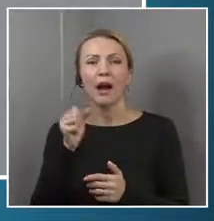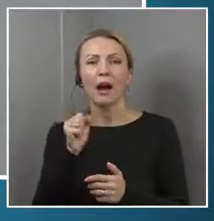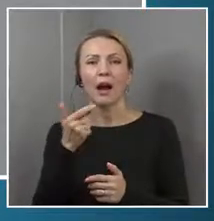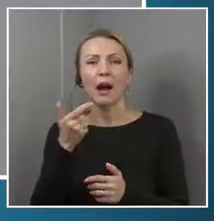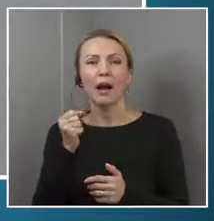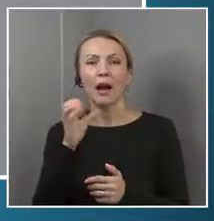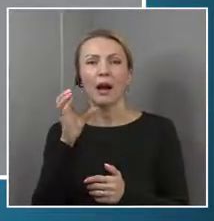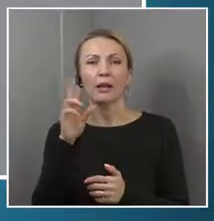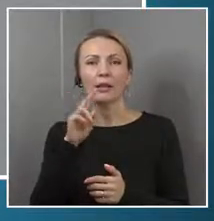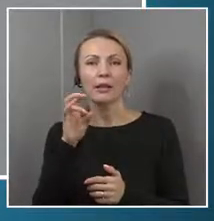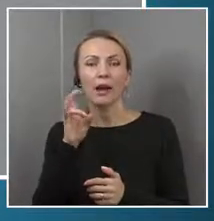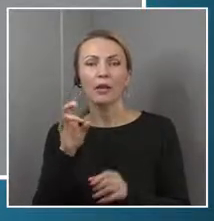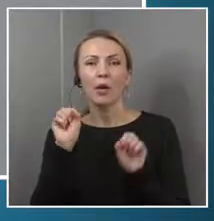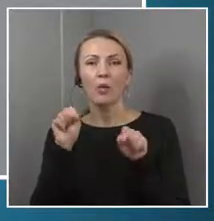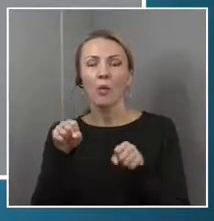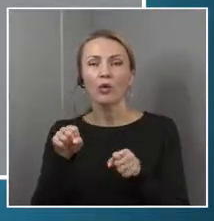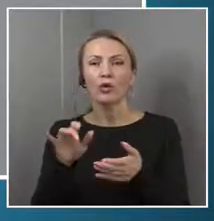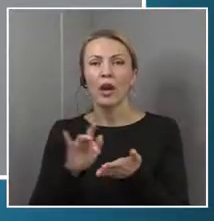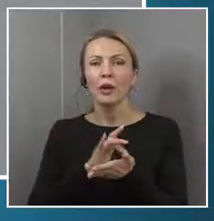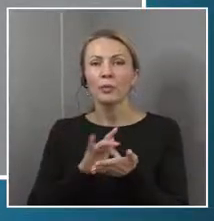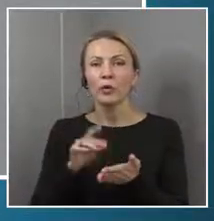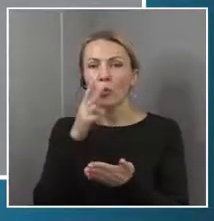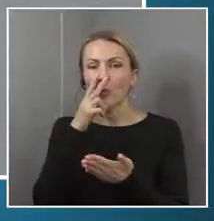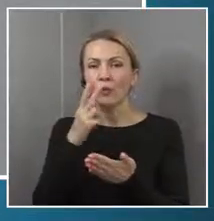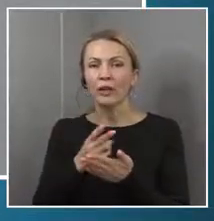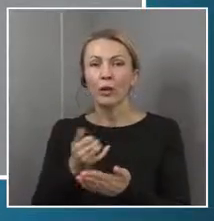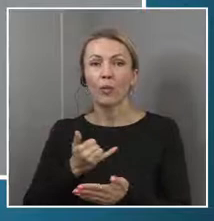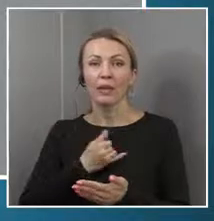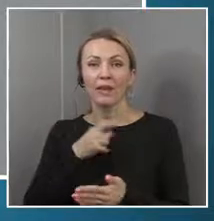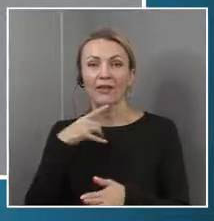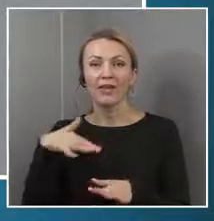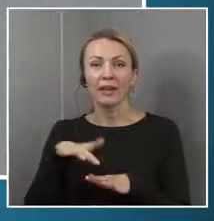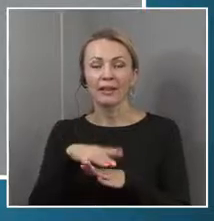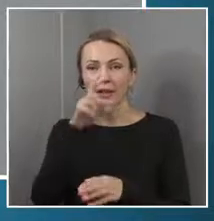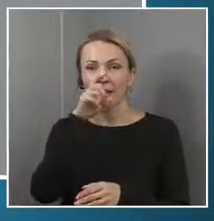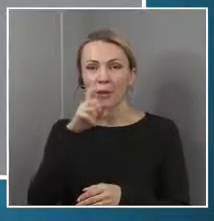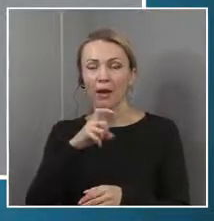quite real. But in Russia, it's not so.